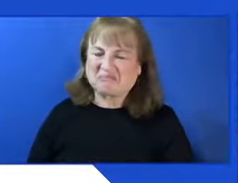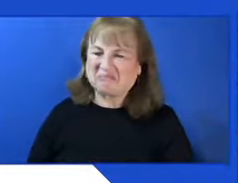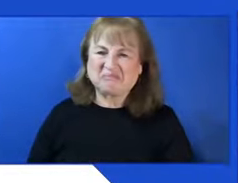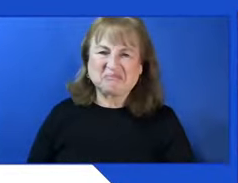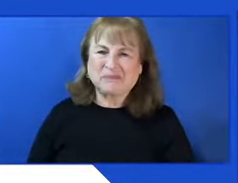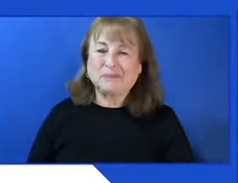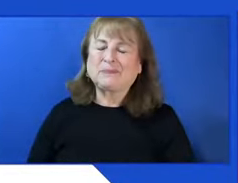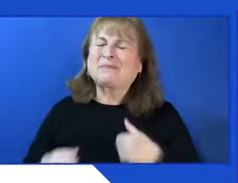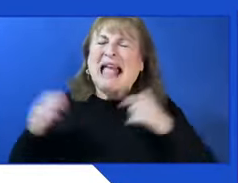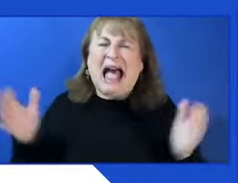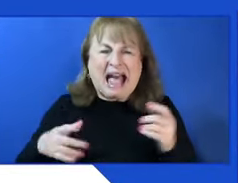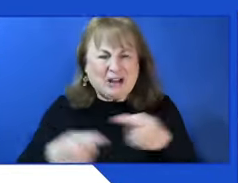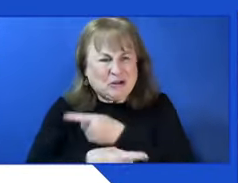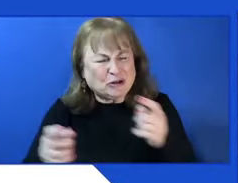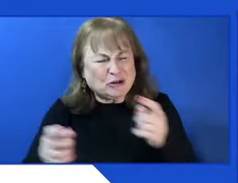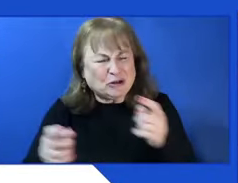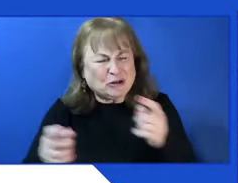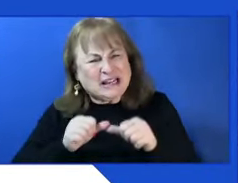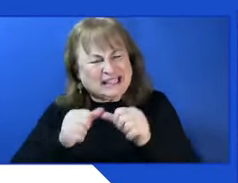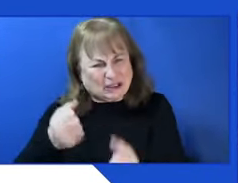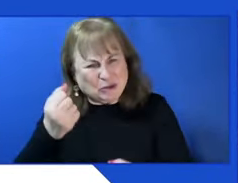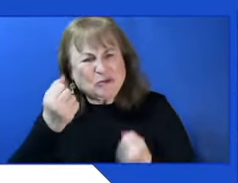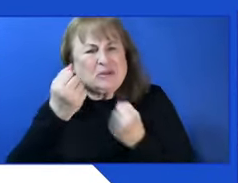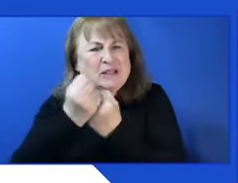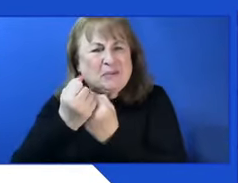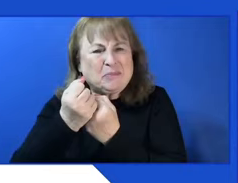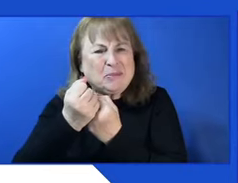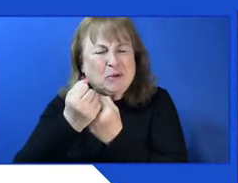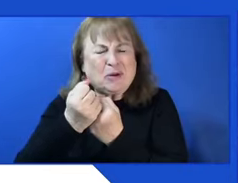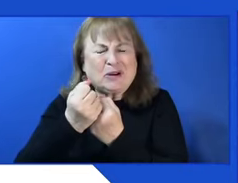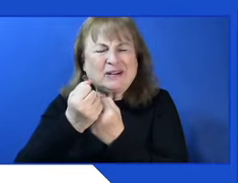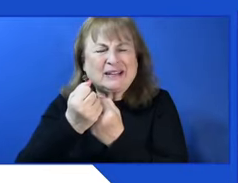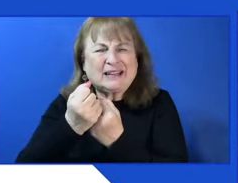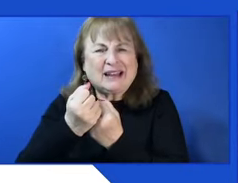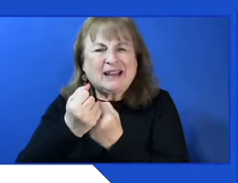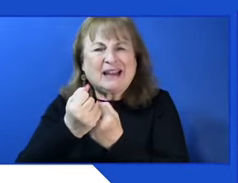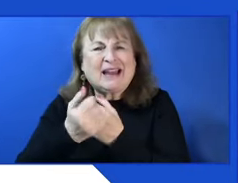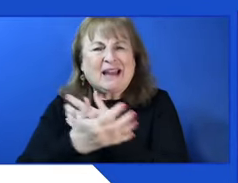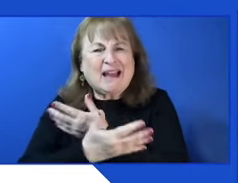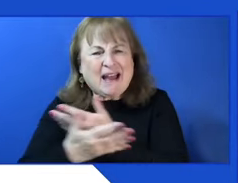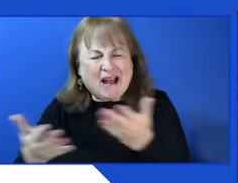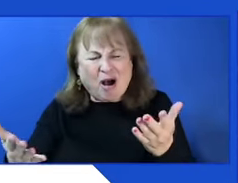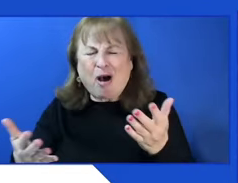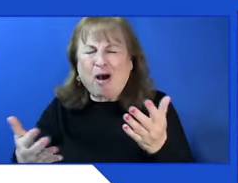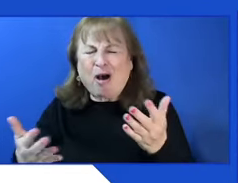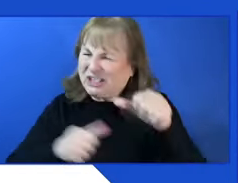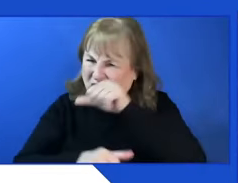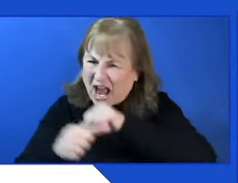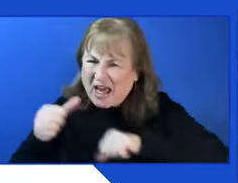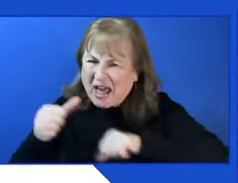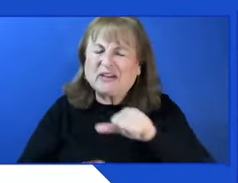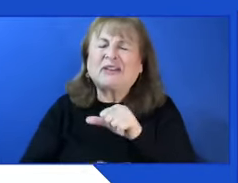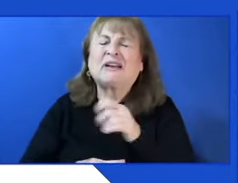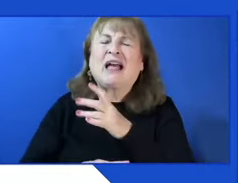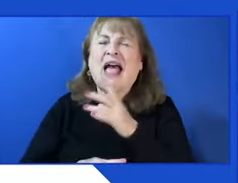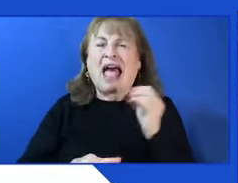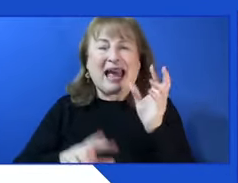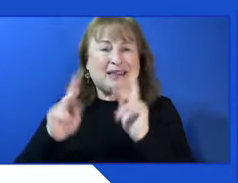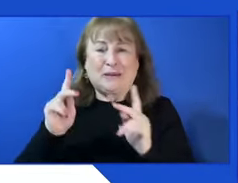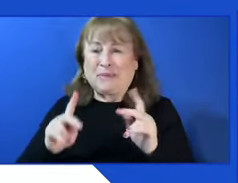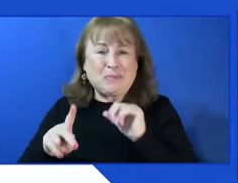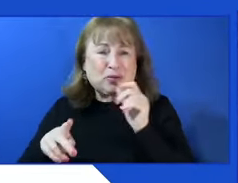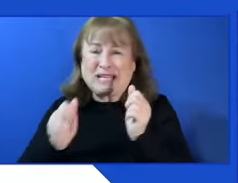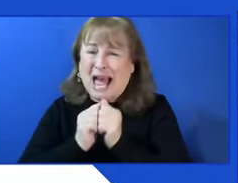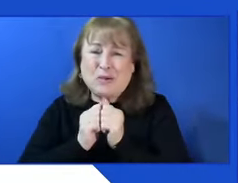I encourage everybody to continue to support each and every one of us. And to the people that aren't with